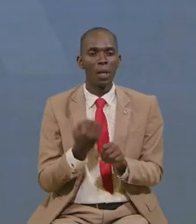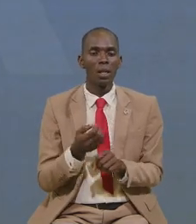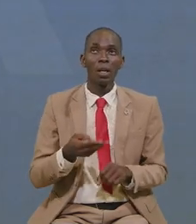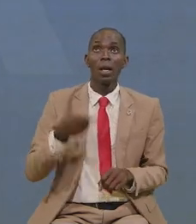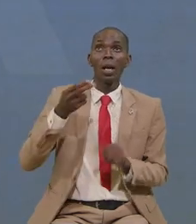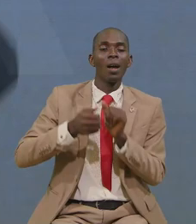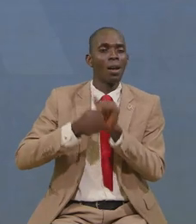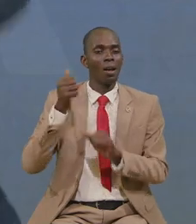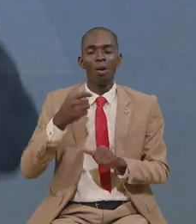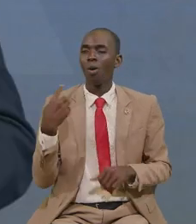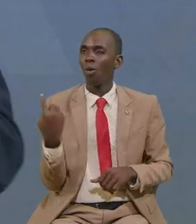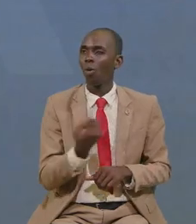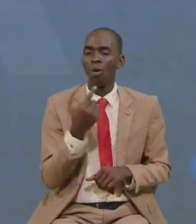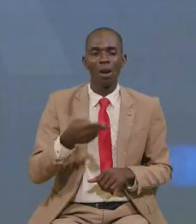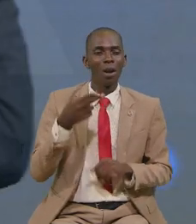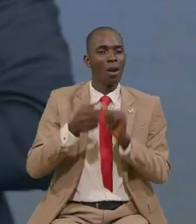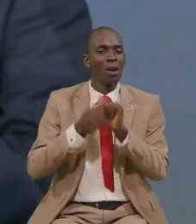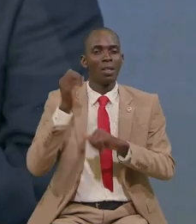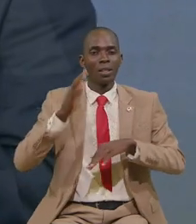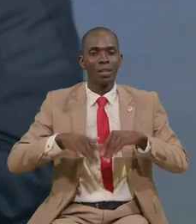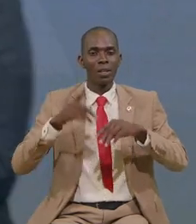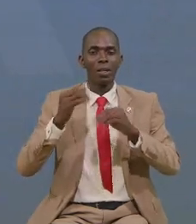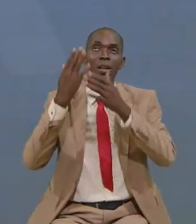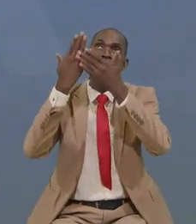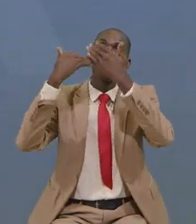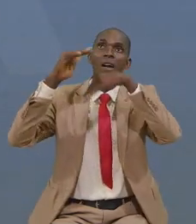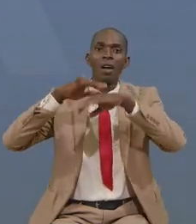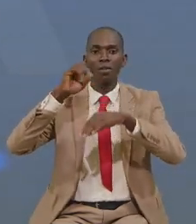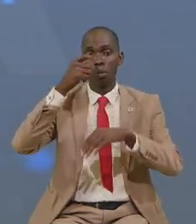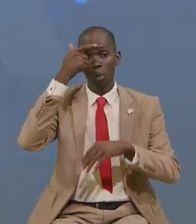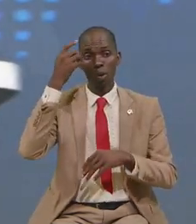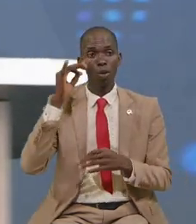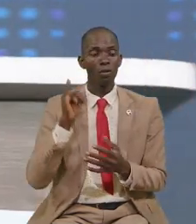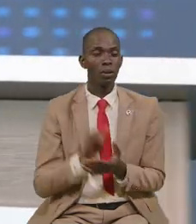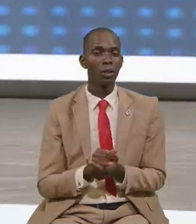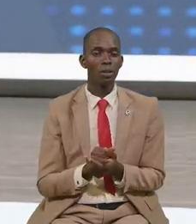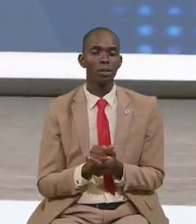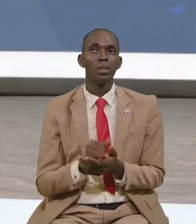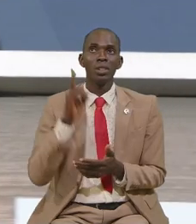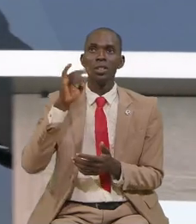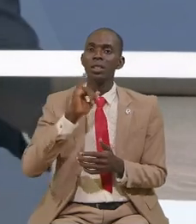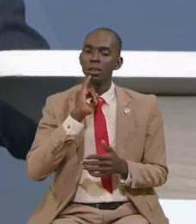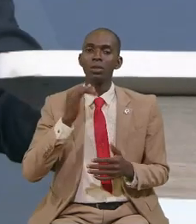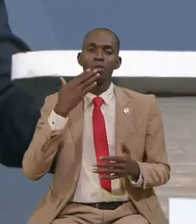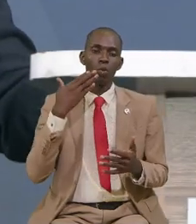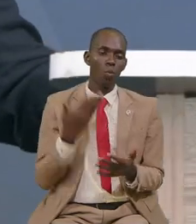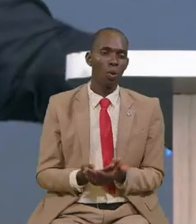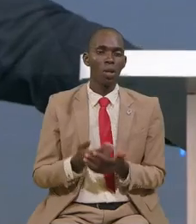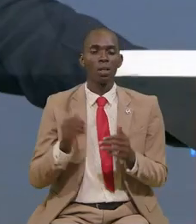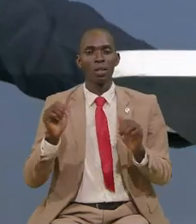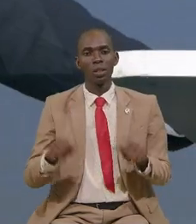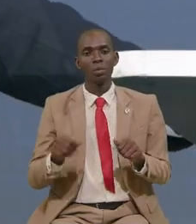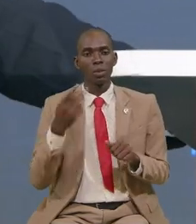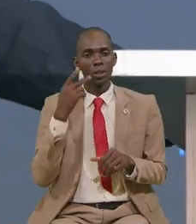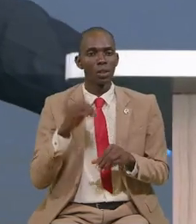always higher than the heavens because of that is well able. Hebrews chapter 2 verse